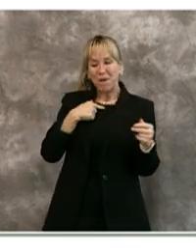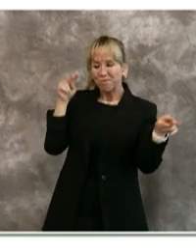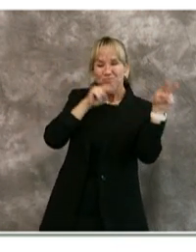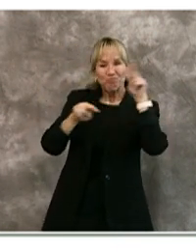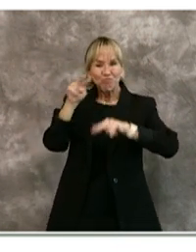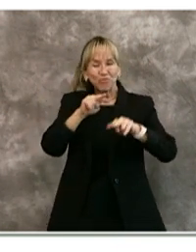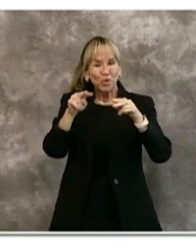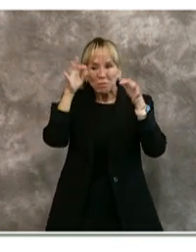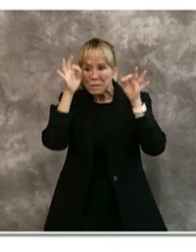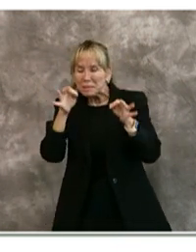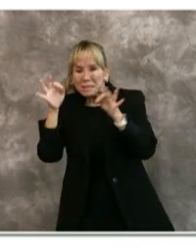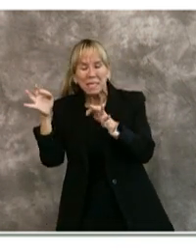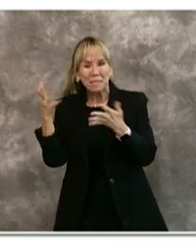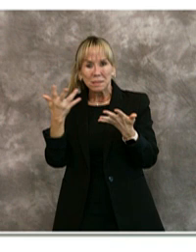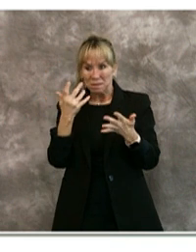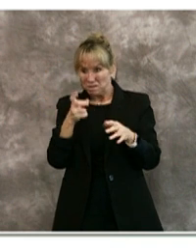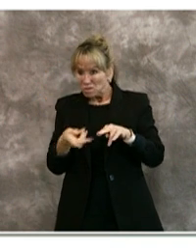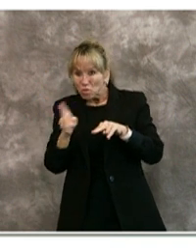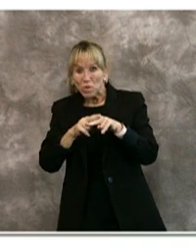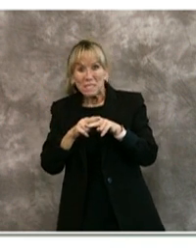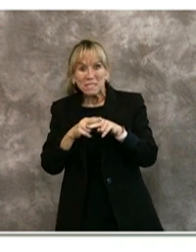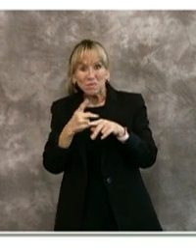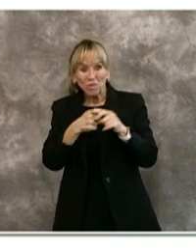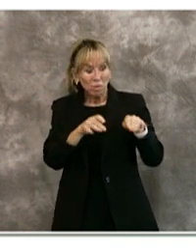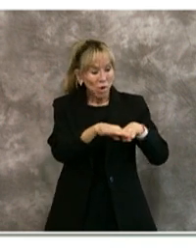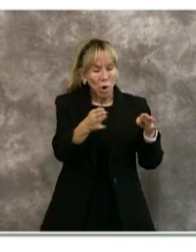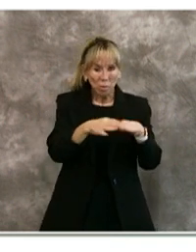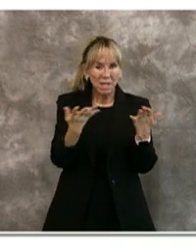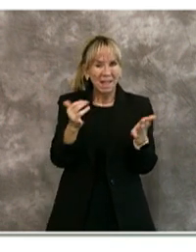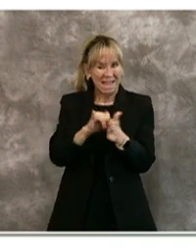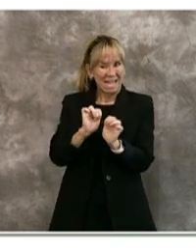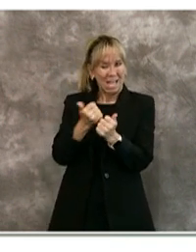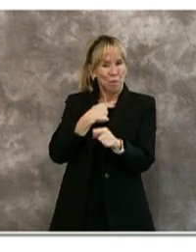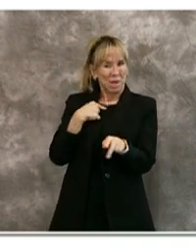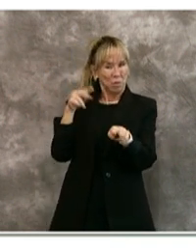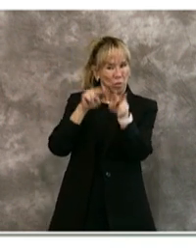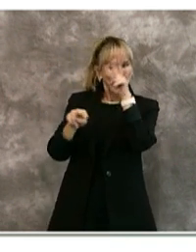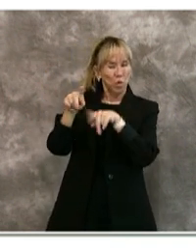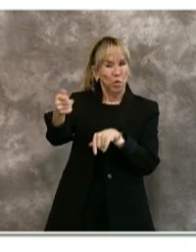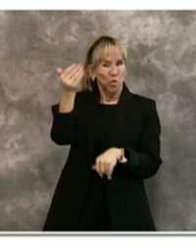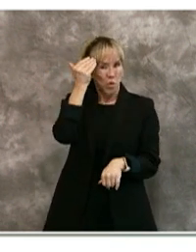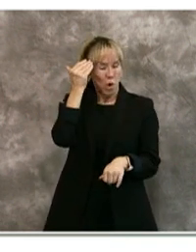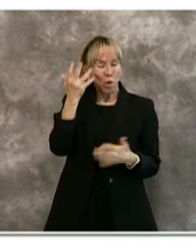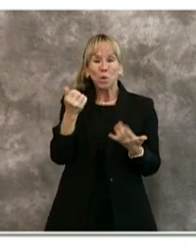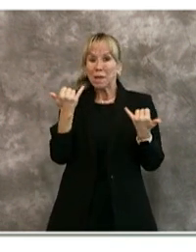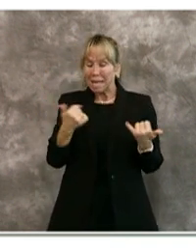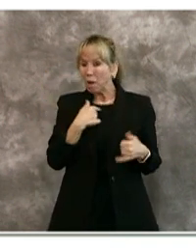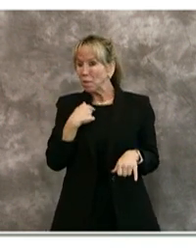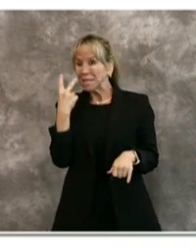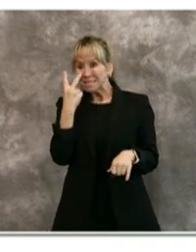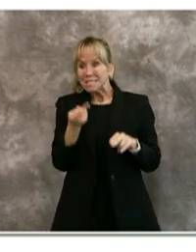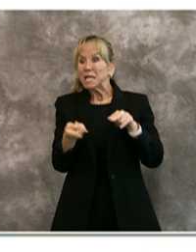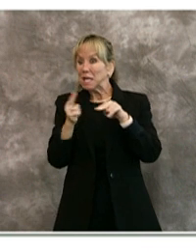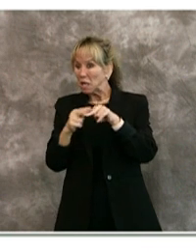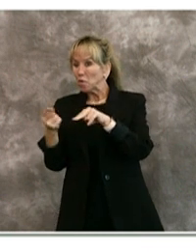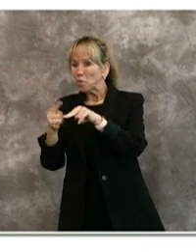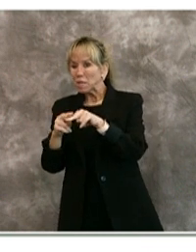context in terms of the increase. And we know that these increased number of cases are not